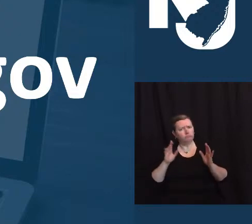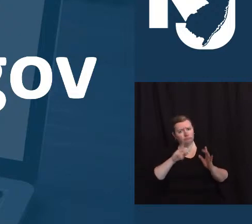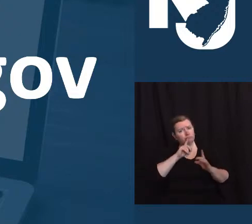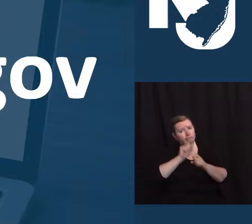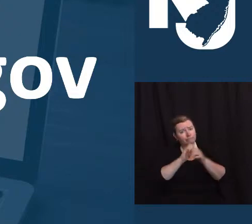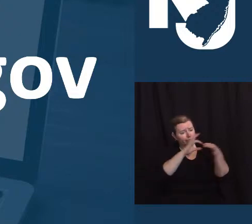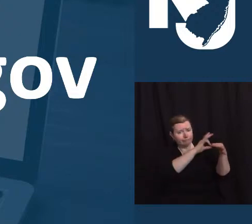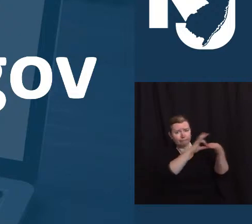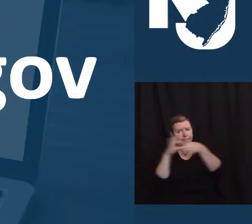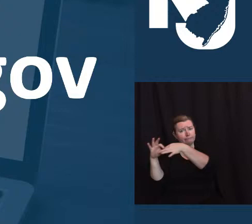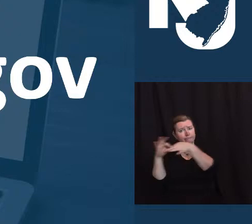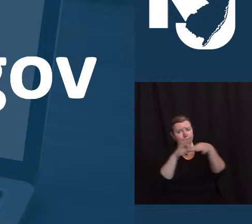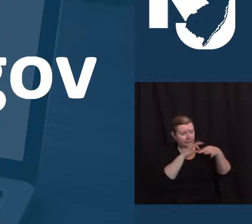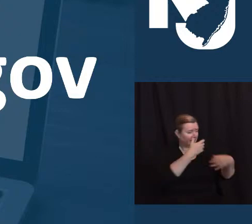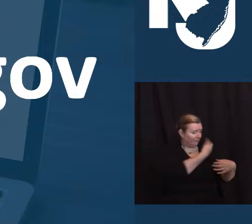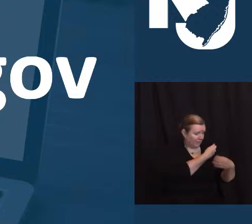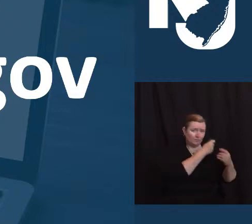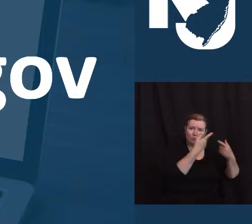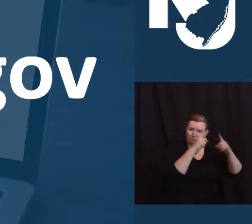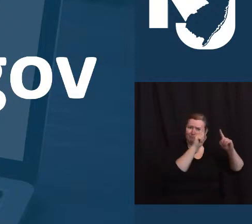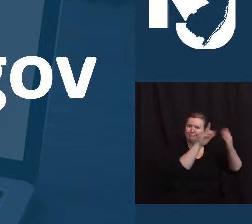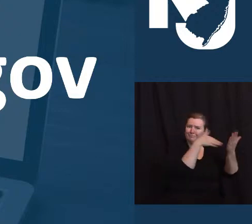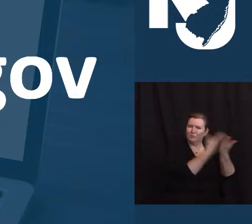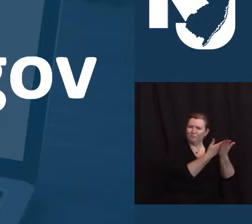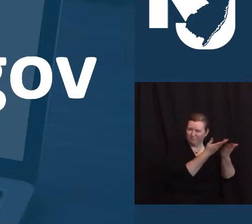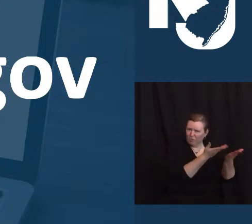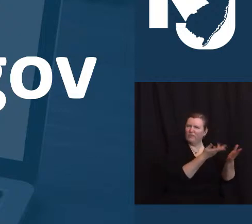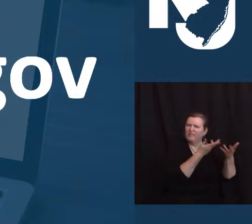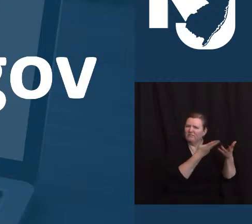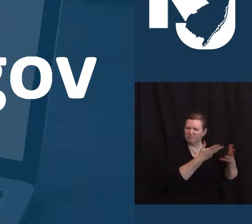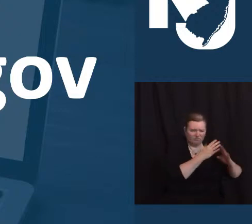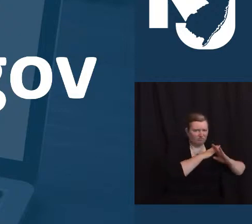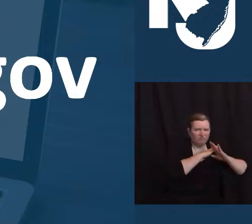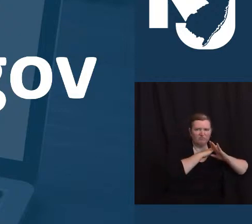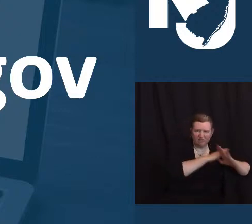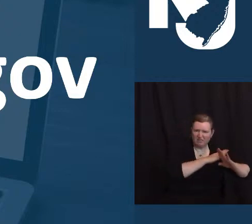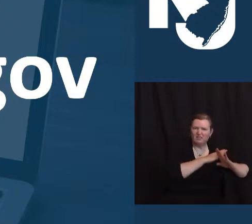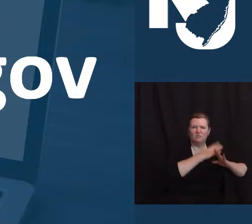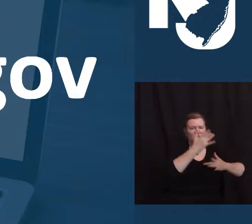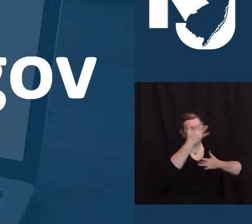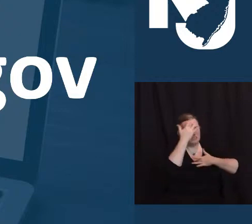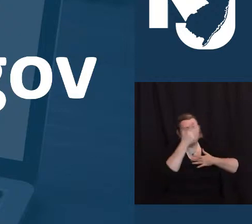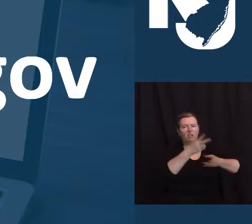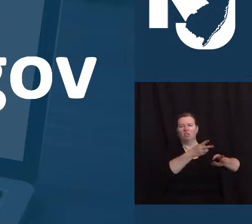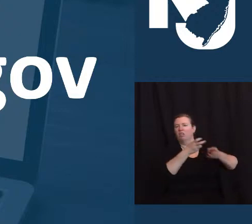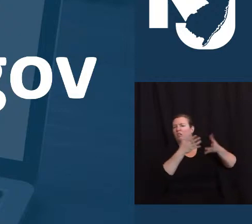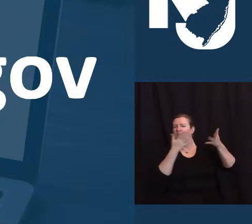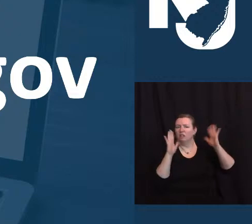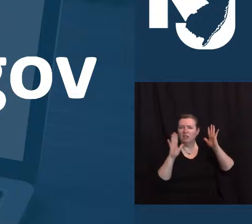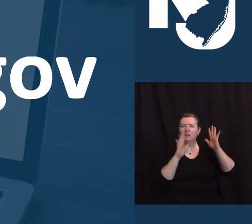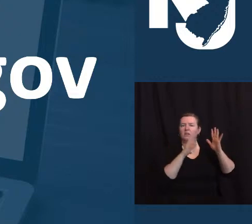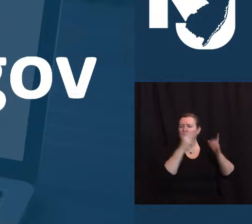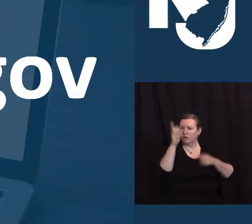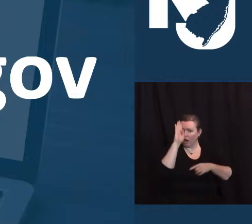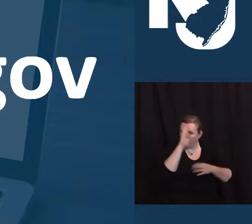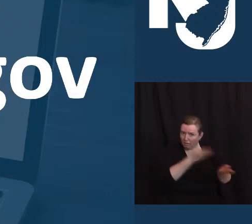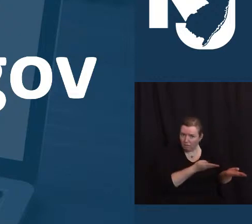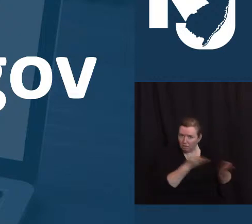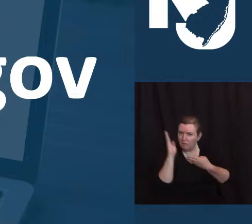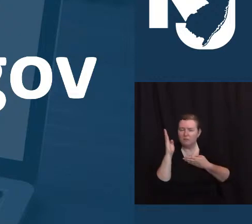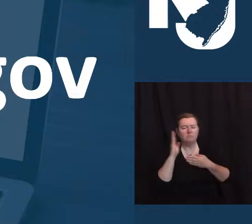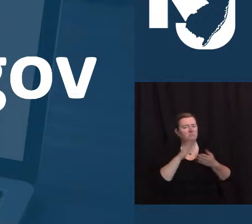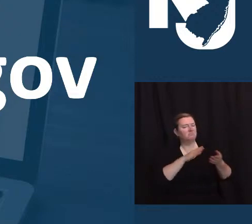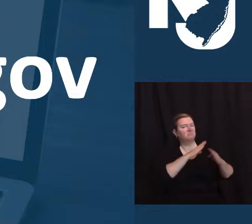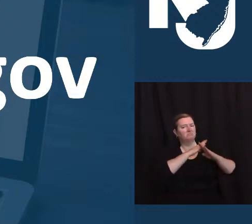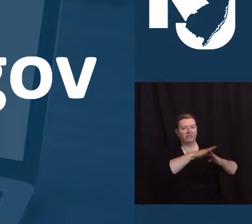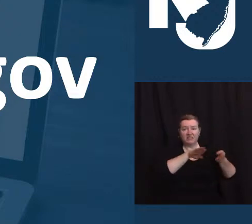that are proving themselves in their ability to prevent serious illness, hospitalizations, and deaths. That doesn't mean there aren't